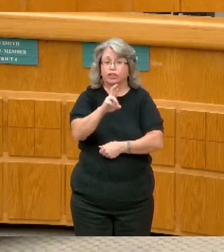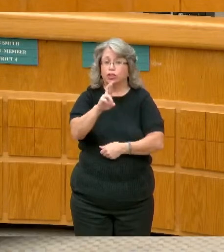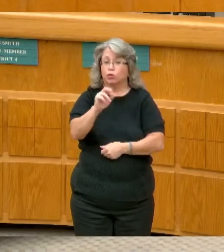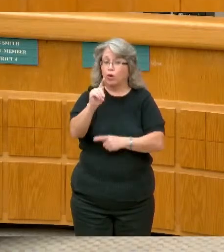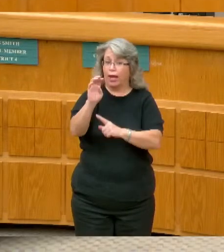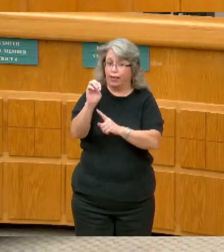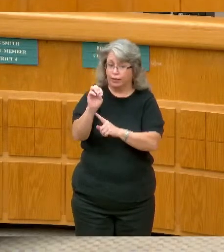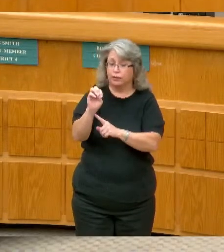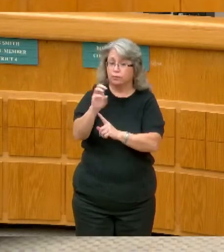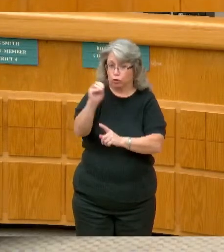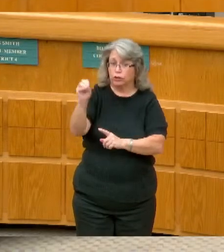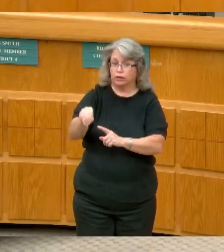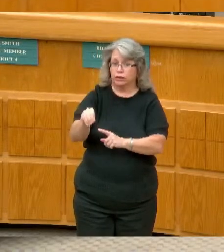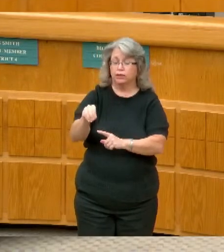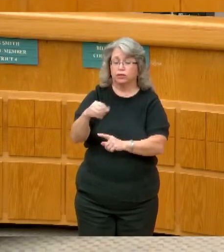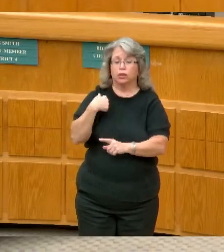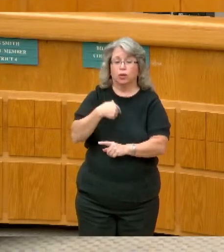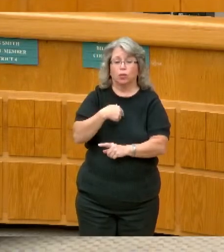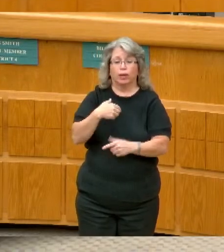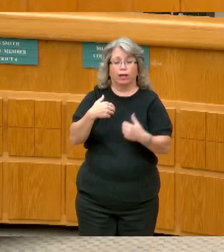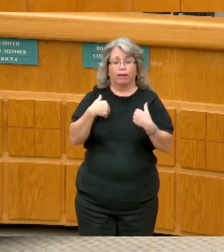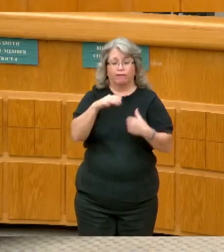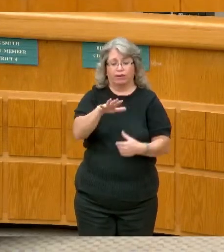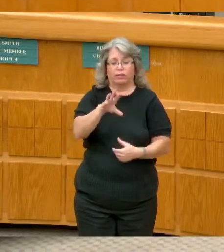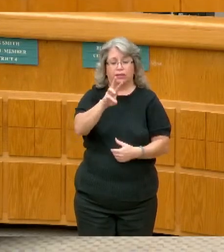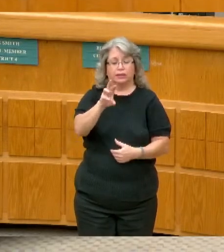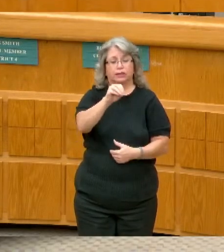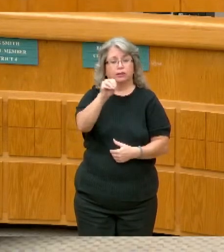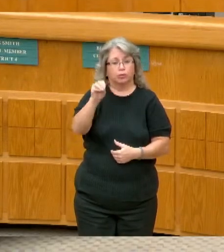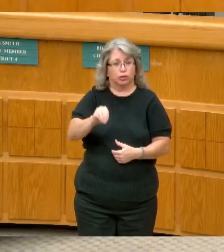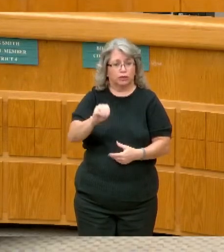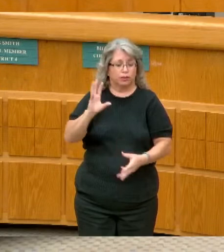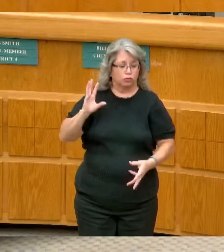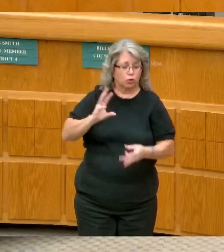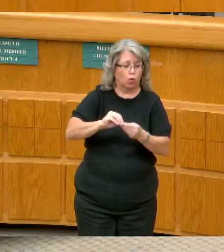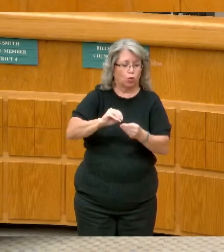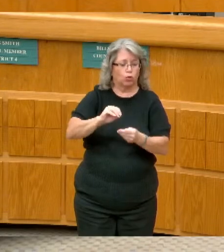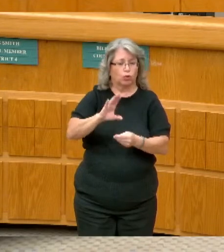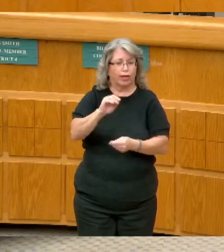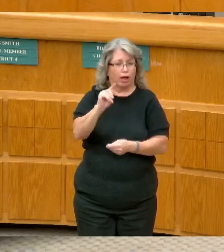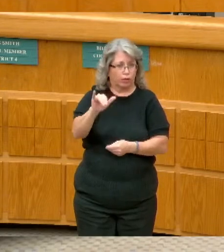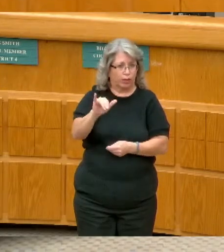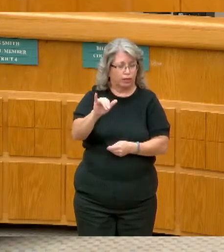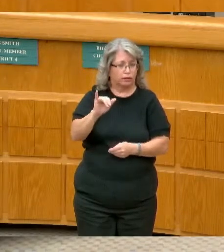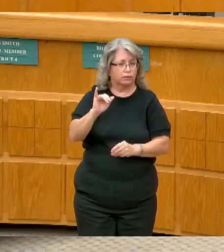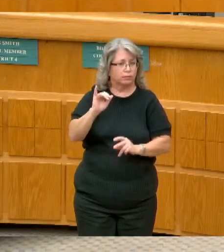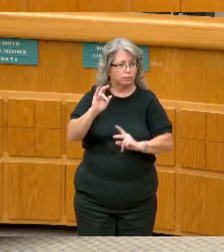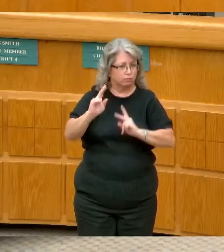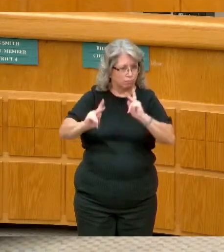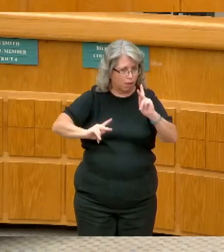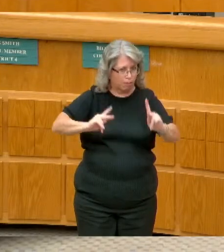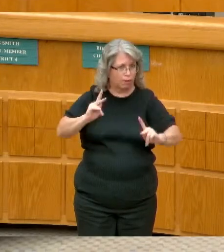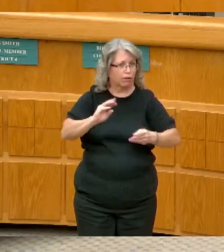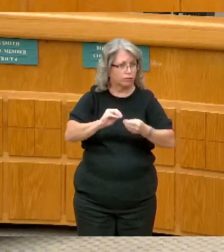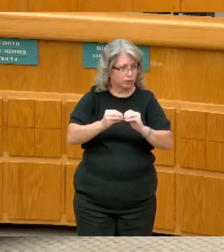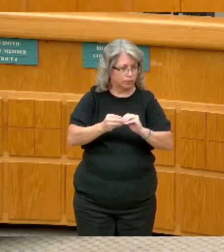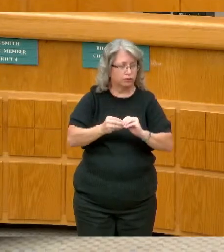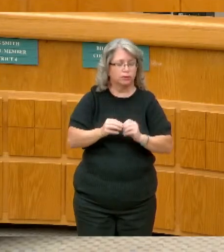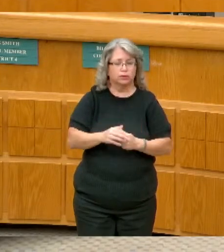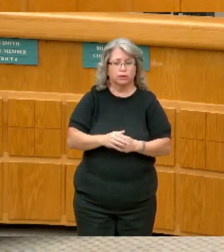So we're at 56% for the entire Nueces County population. And we're trying to get really close